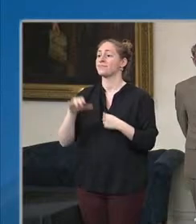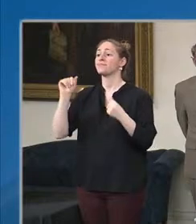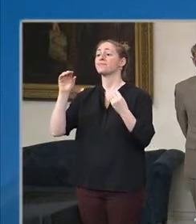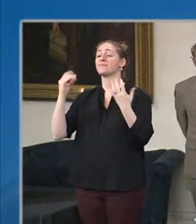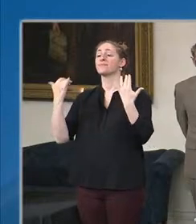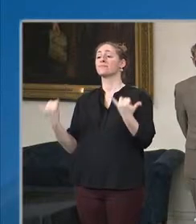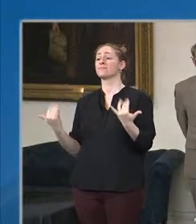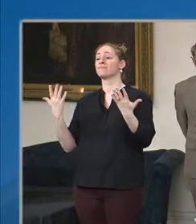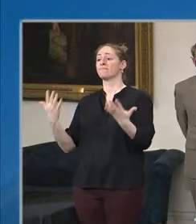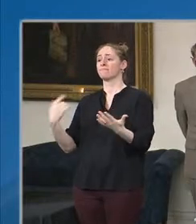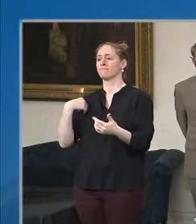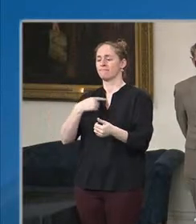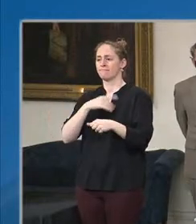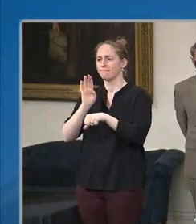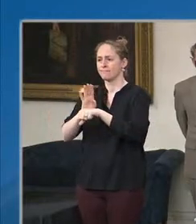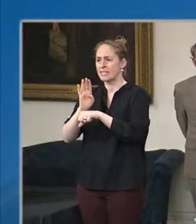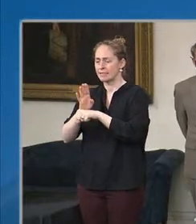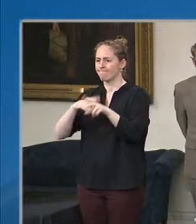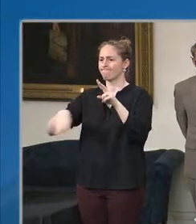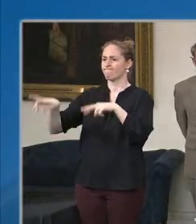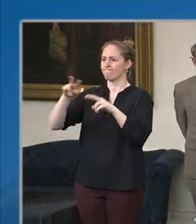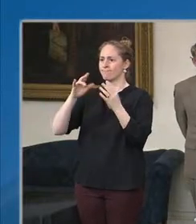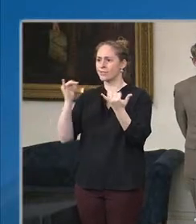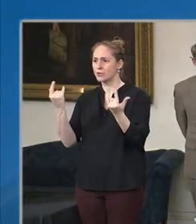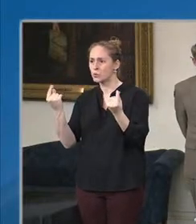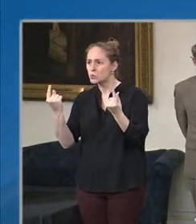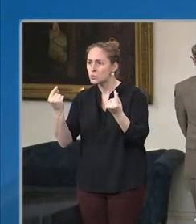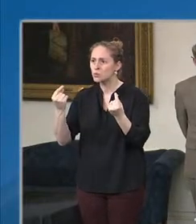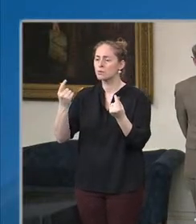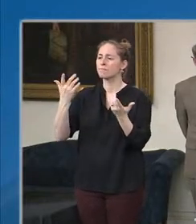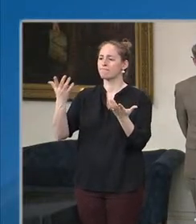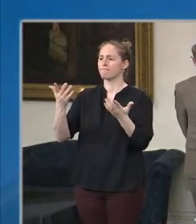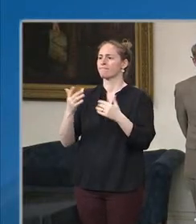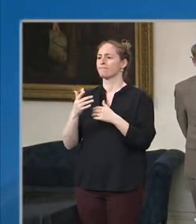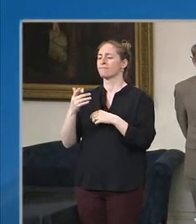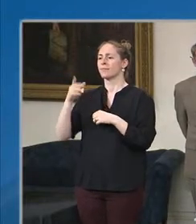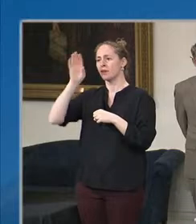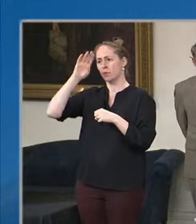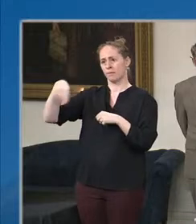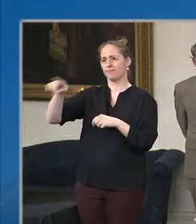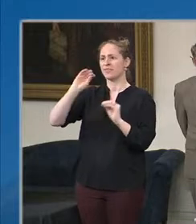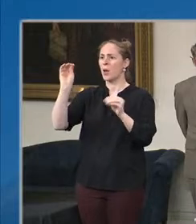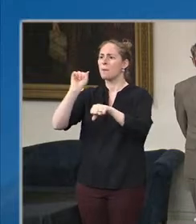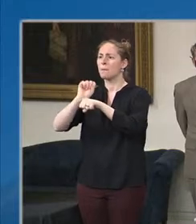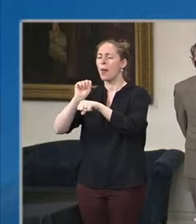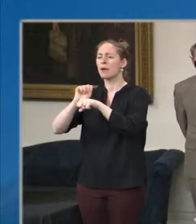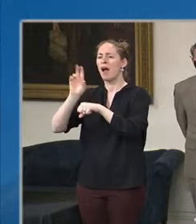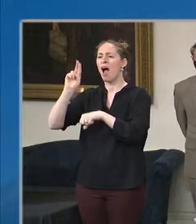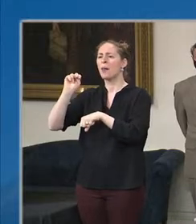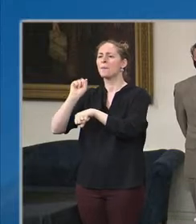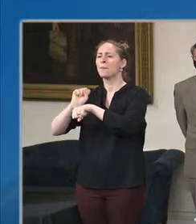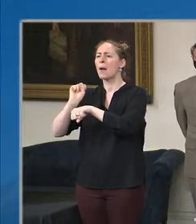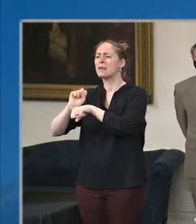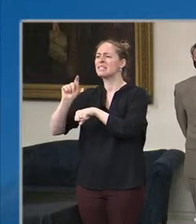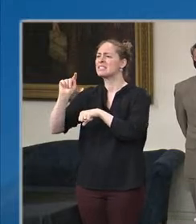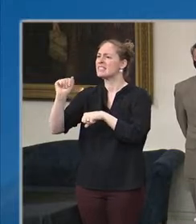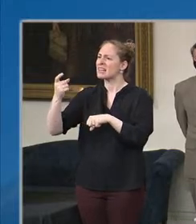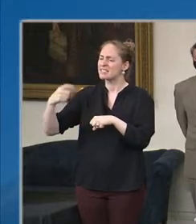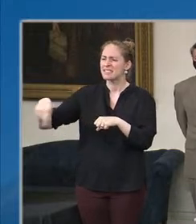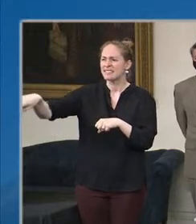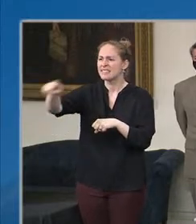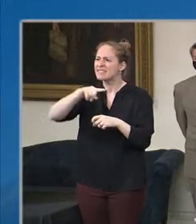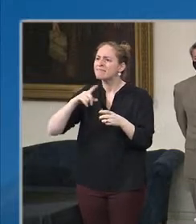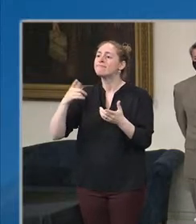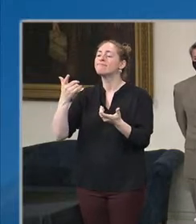pay through no fault of their own. This is yet another blow for businesses already suffering tremendous